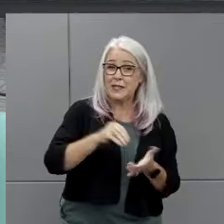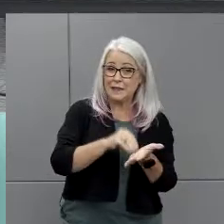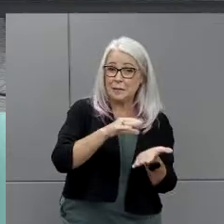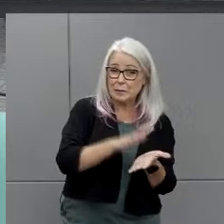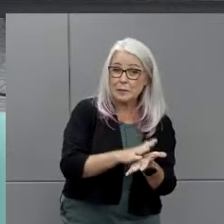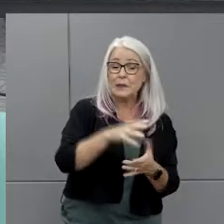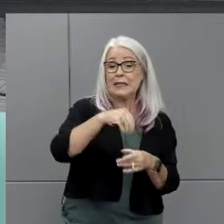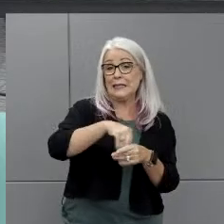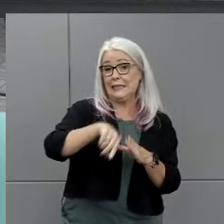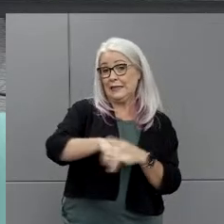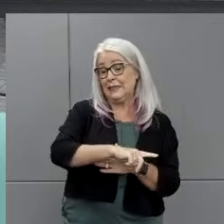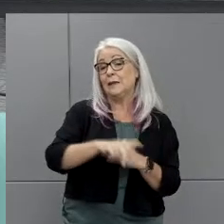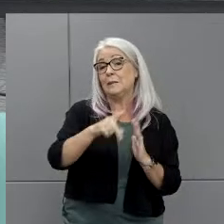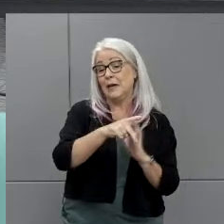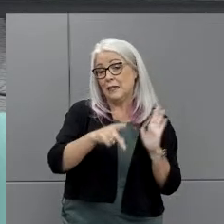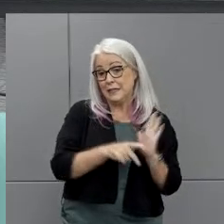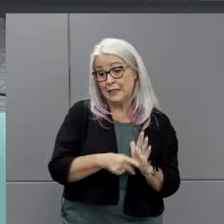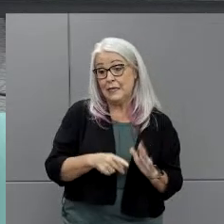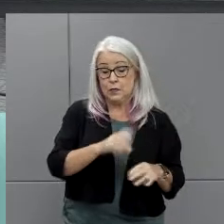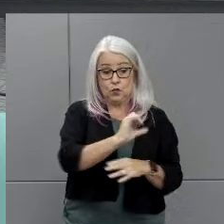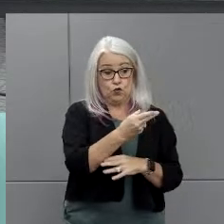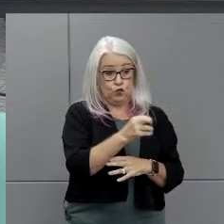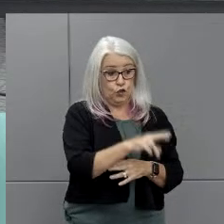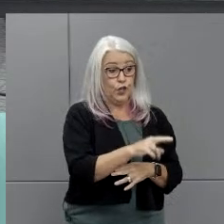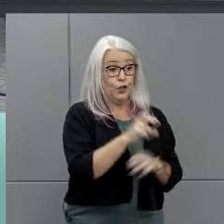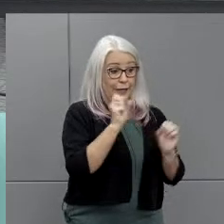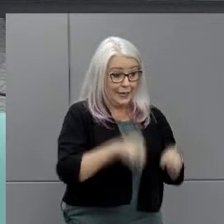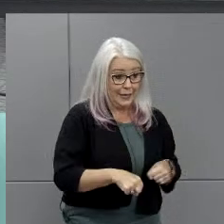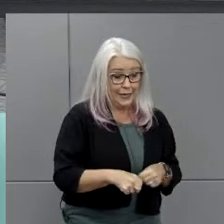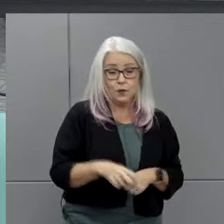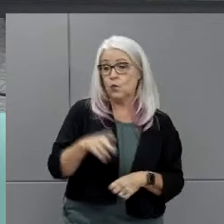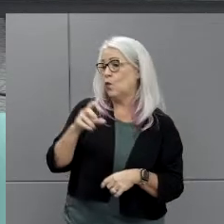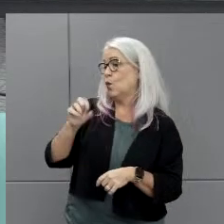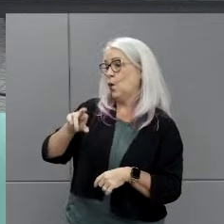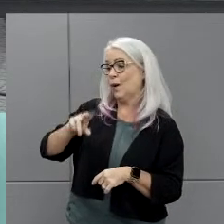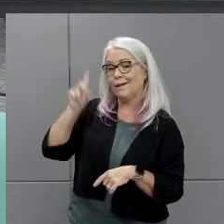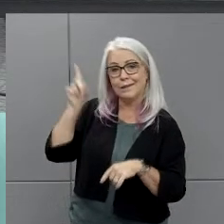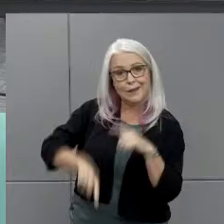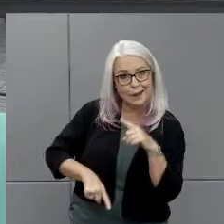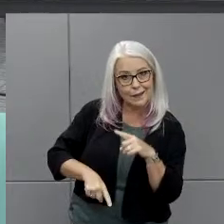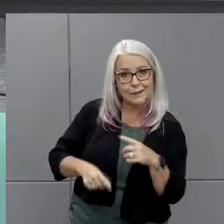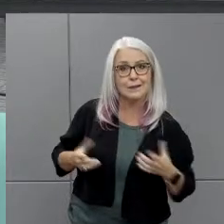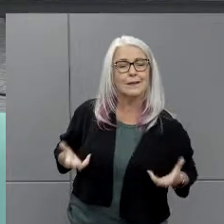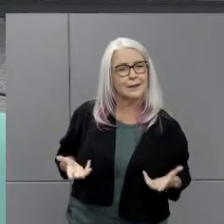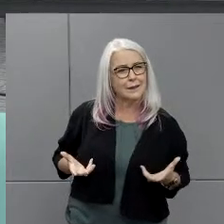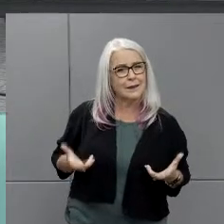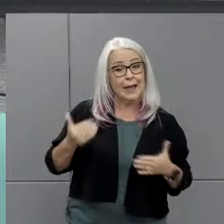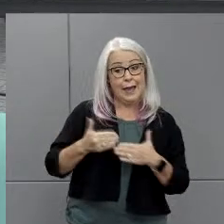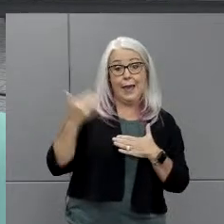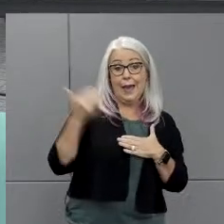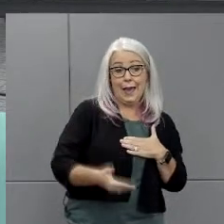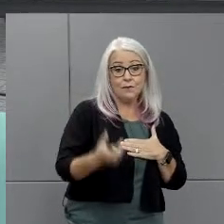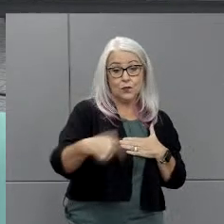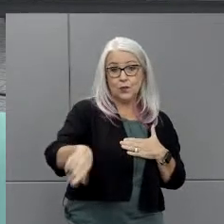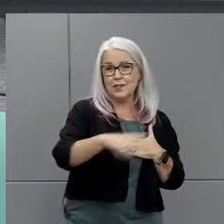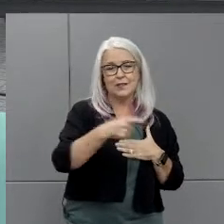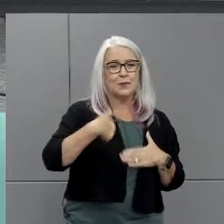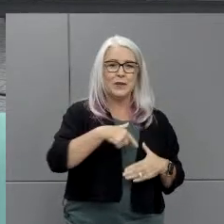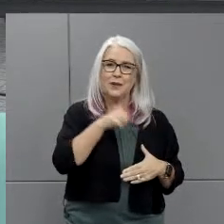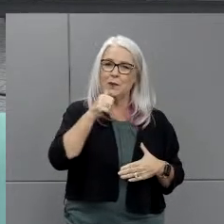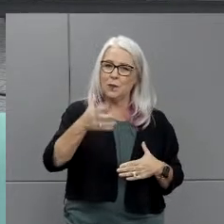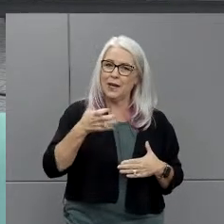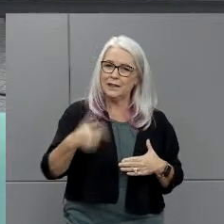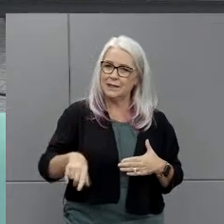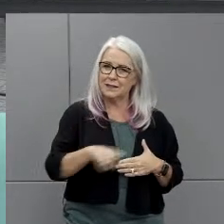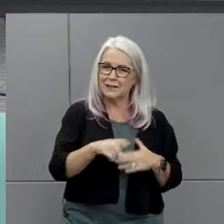documented, that either the chair can make rulings or the chair can't make rulings, because even after you, we don't want to have to continue to go